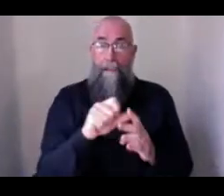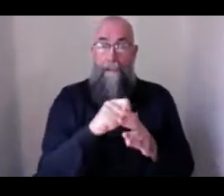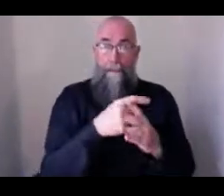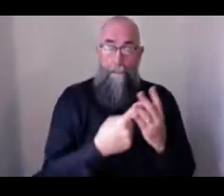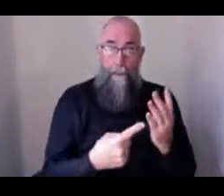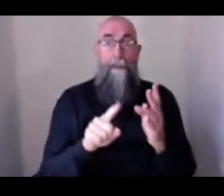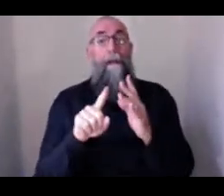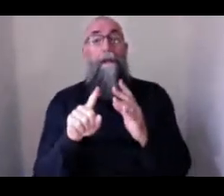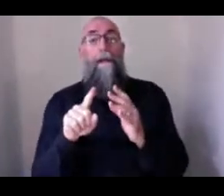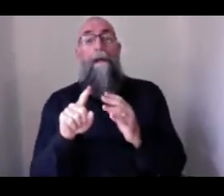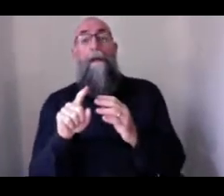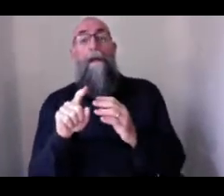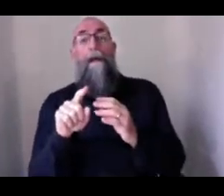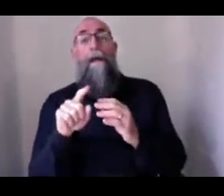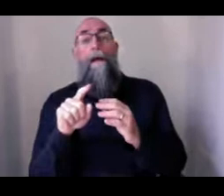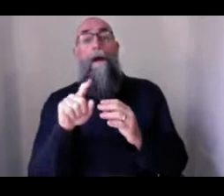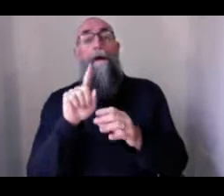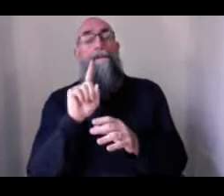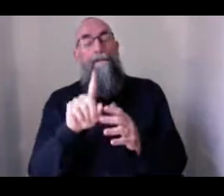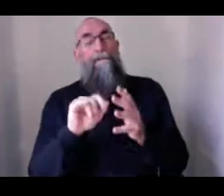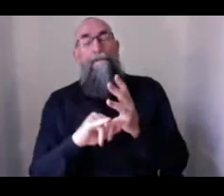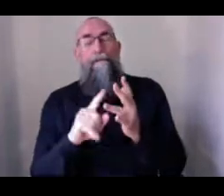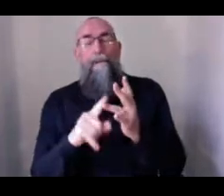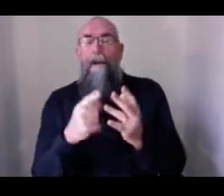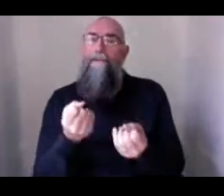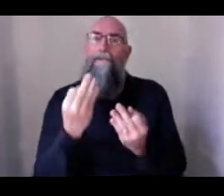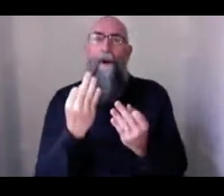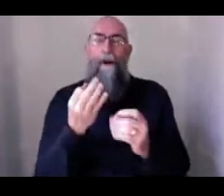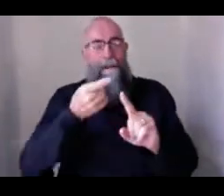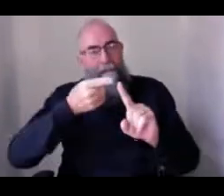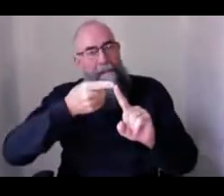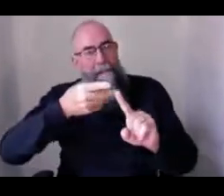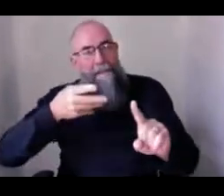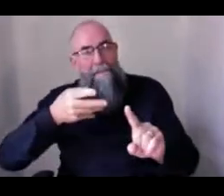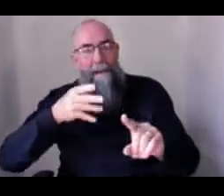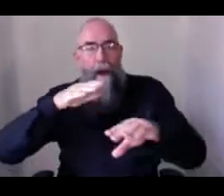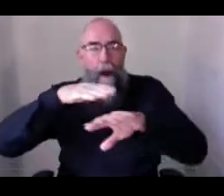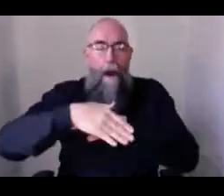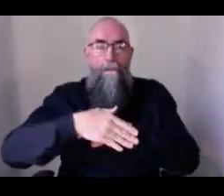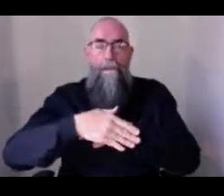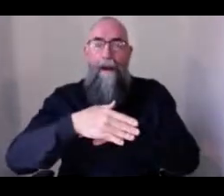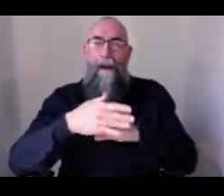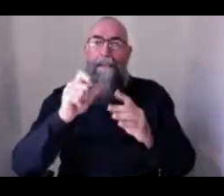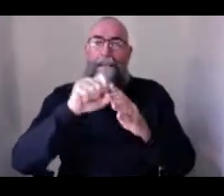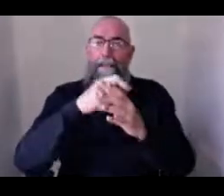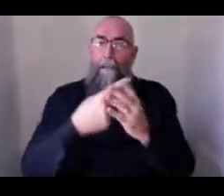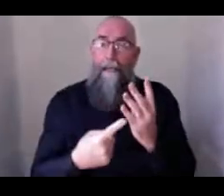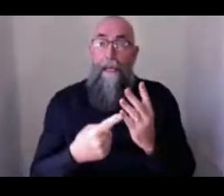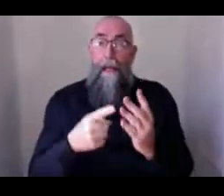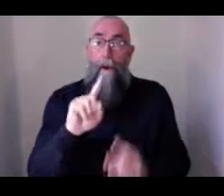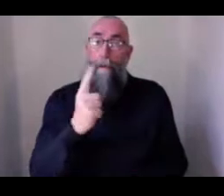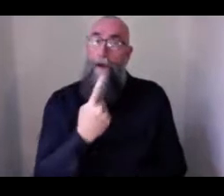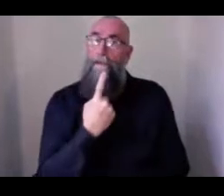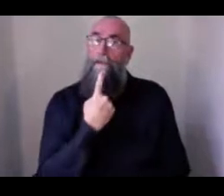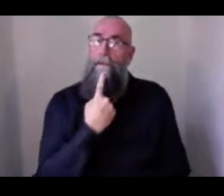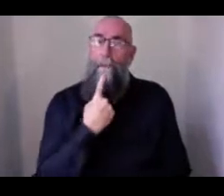I mean, there's no distinction on disability and what type of disability can